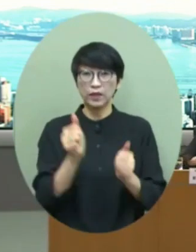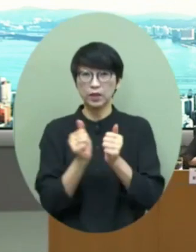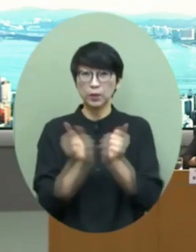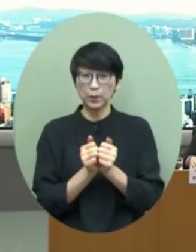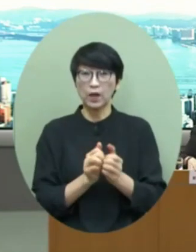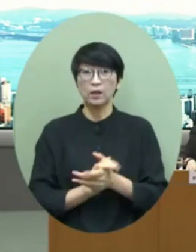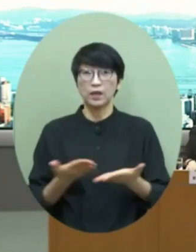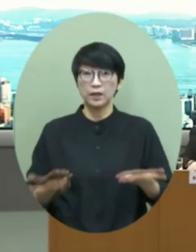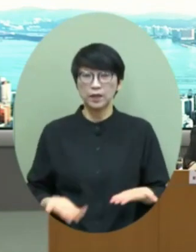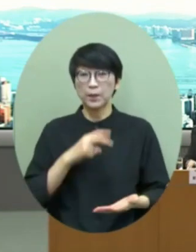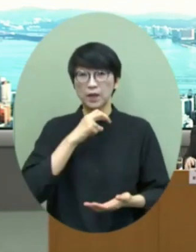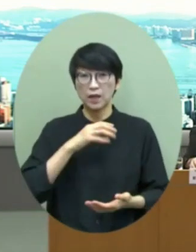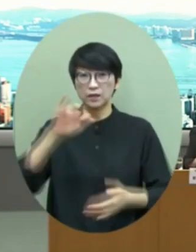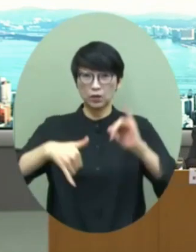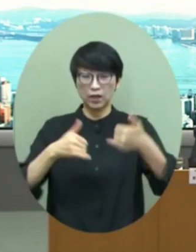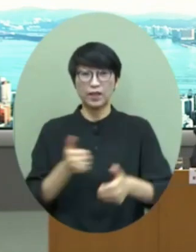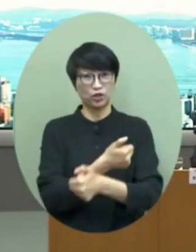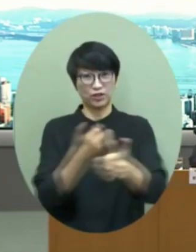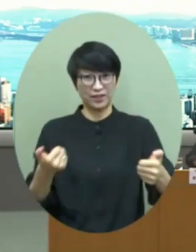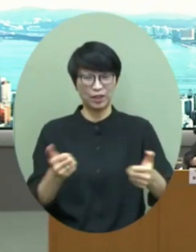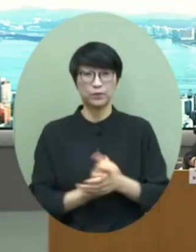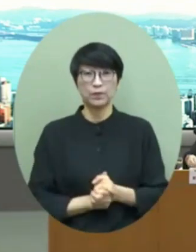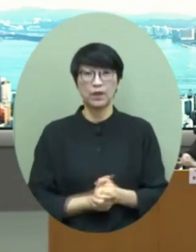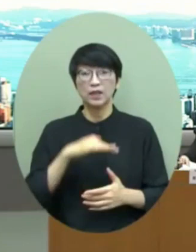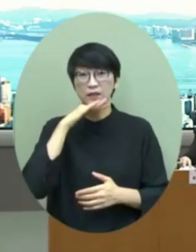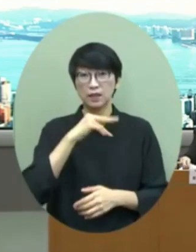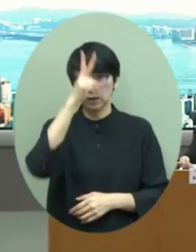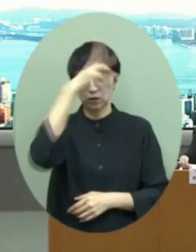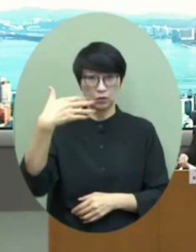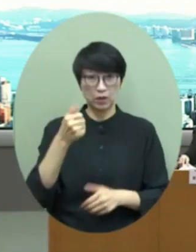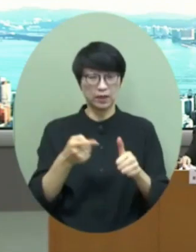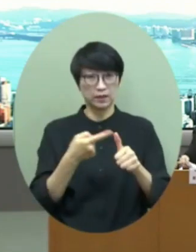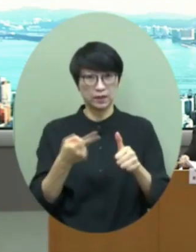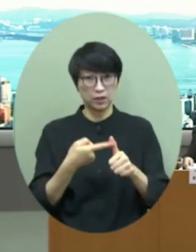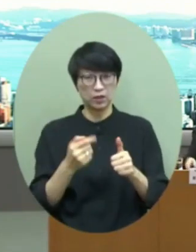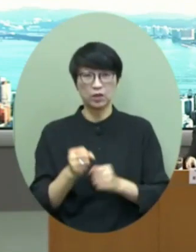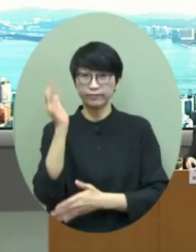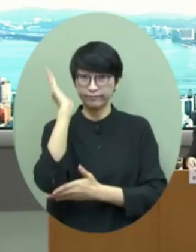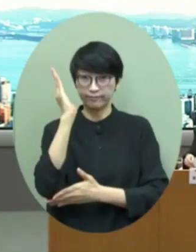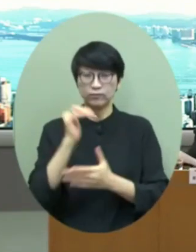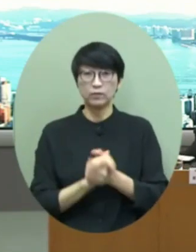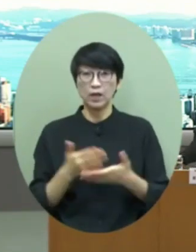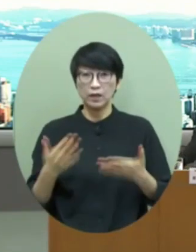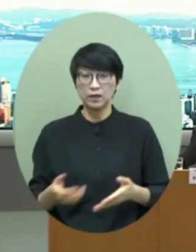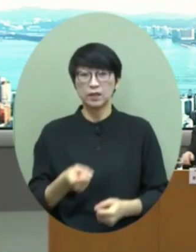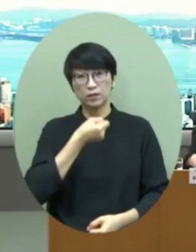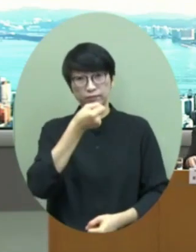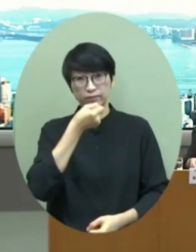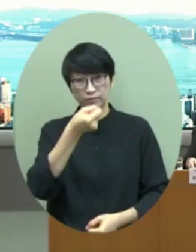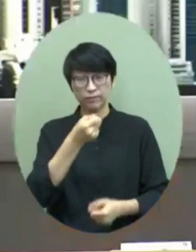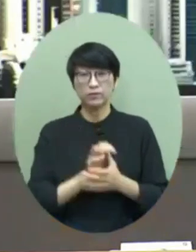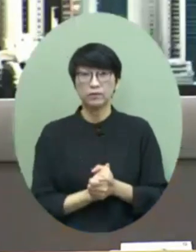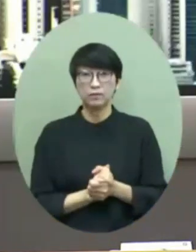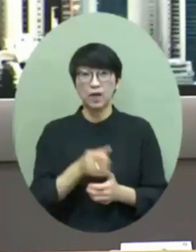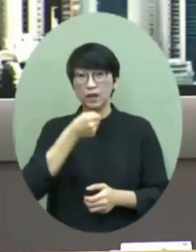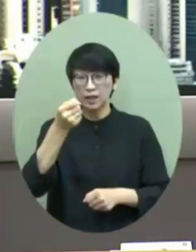Friends of the media, good afternoon. Thank you for coming to the press conference. In a moment, the chief executive will say a few words, and then she will take